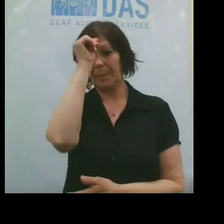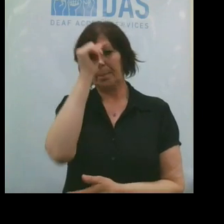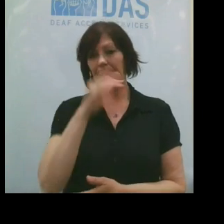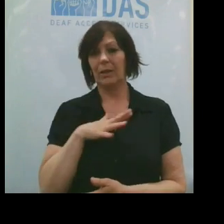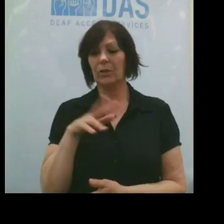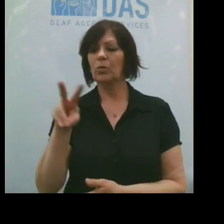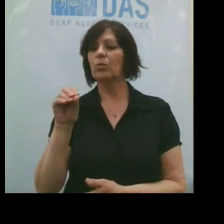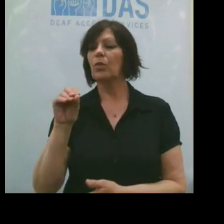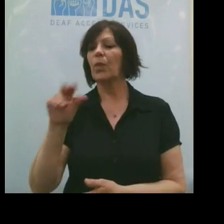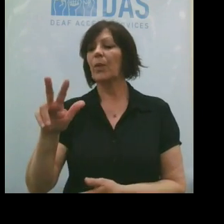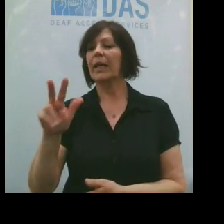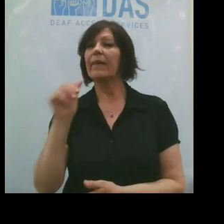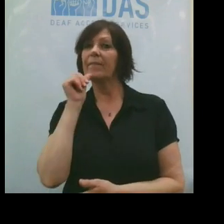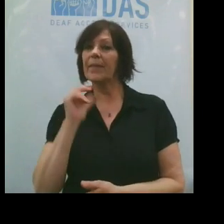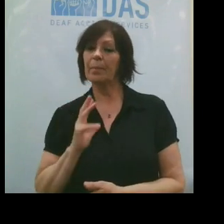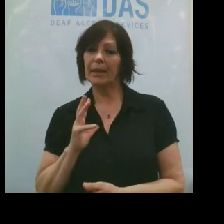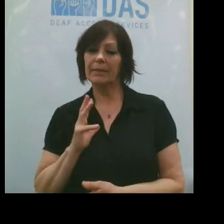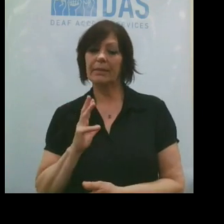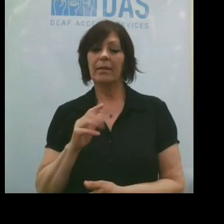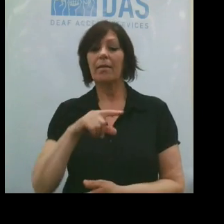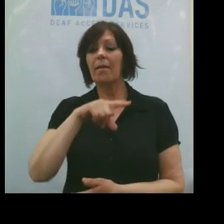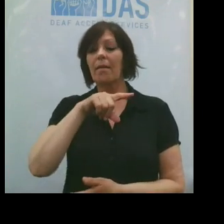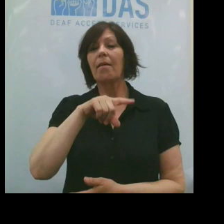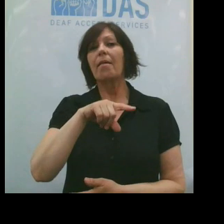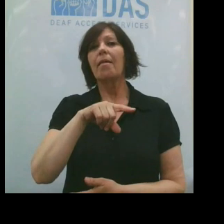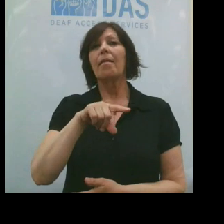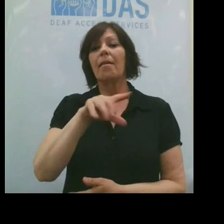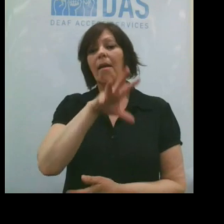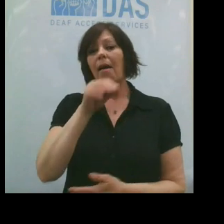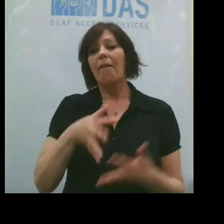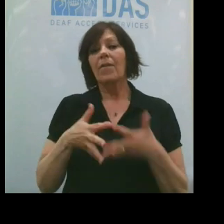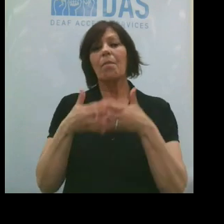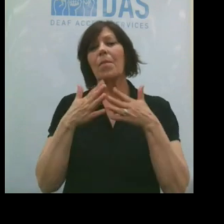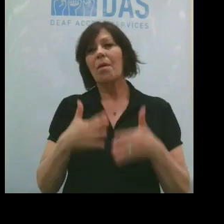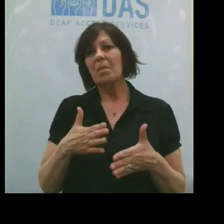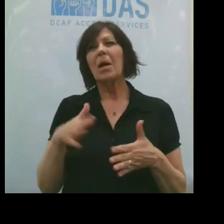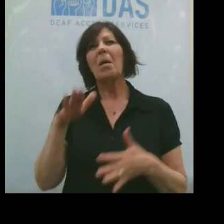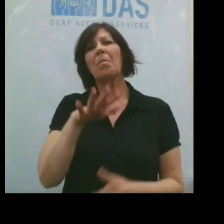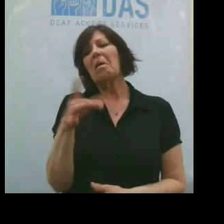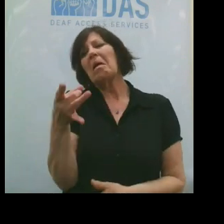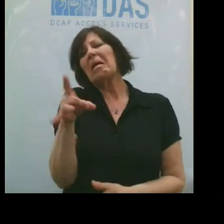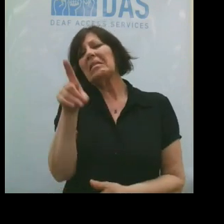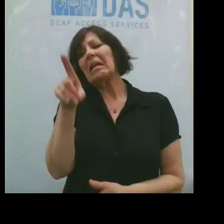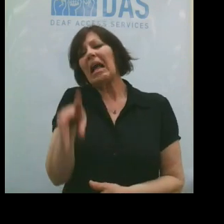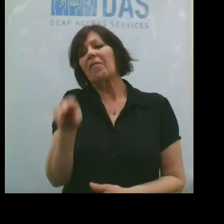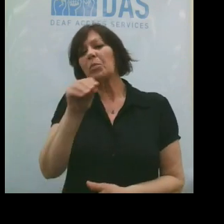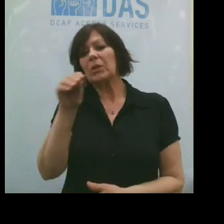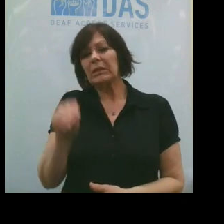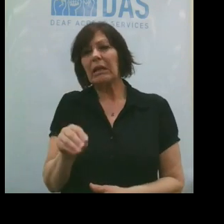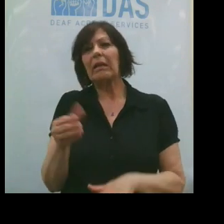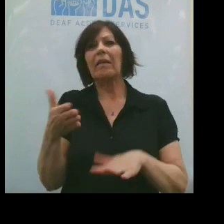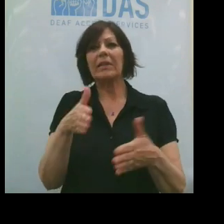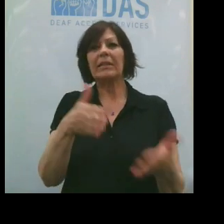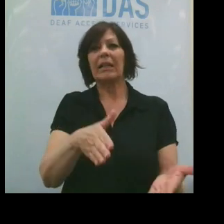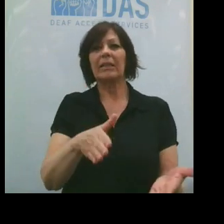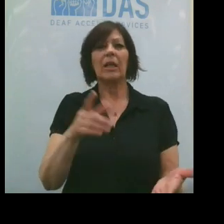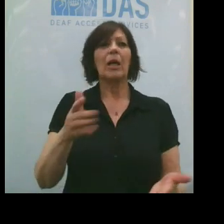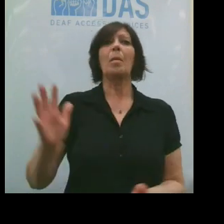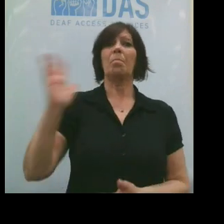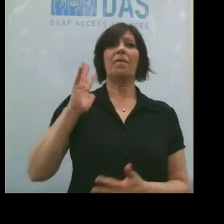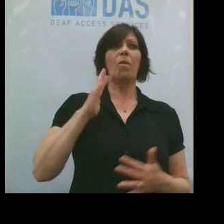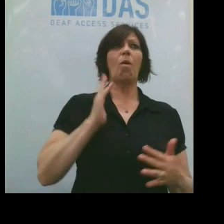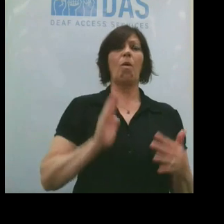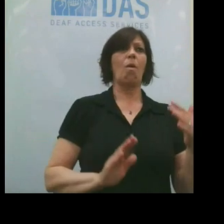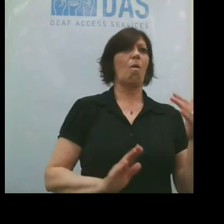203 females. African Americans have been steadily making up about 18.5% of the deaths. It was much higher earlier, it's dropped